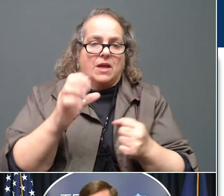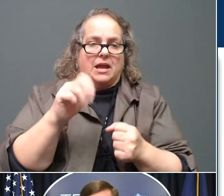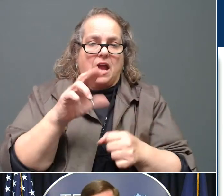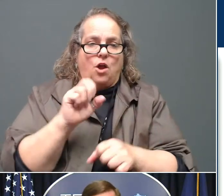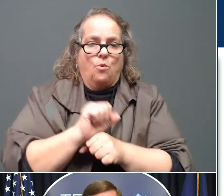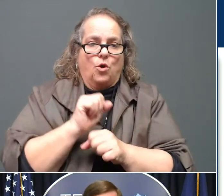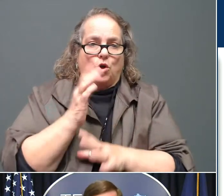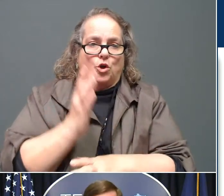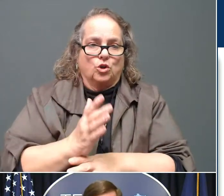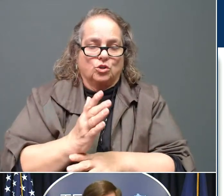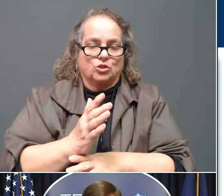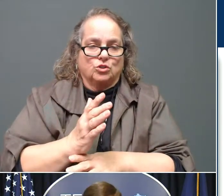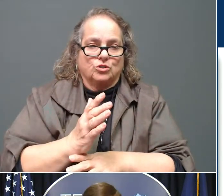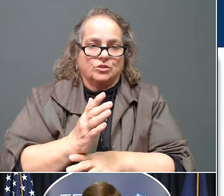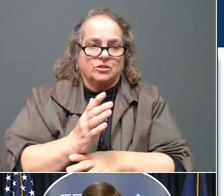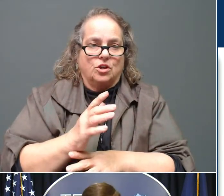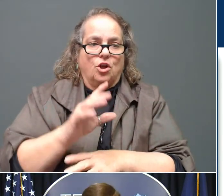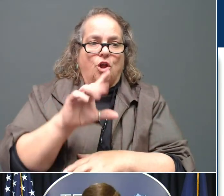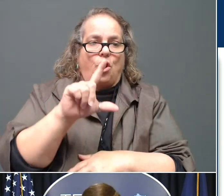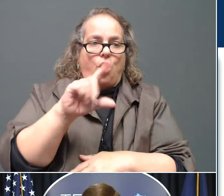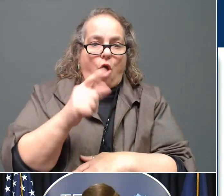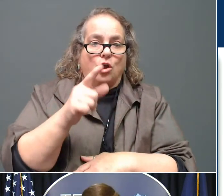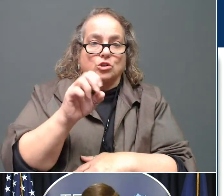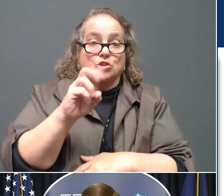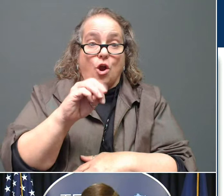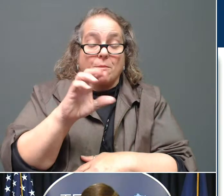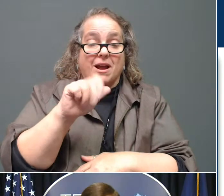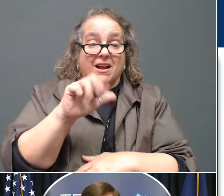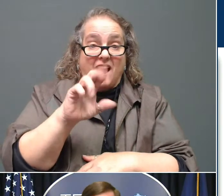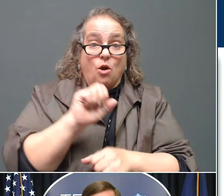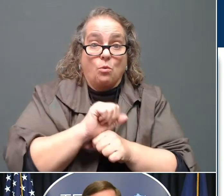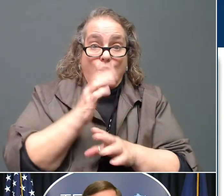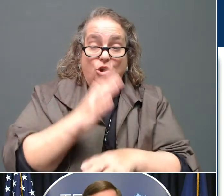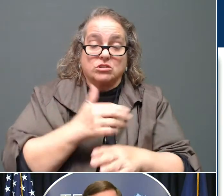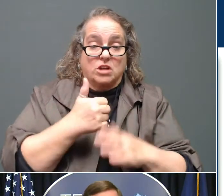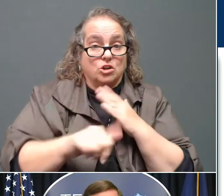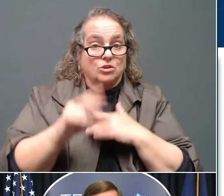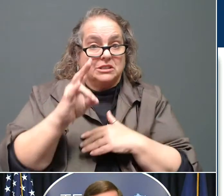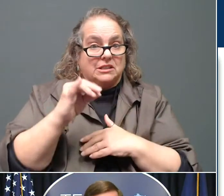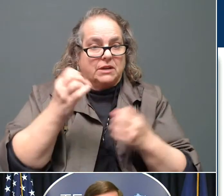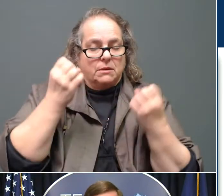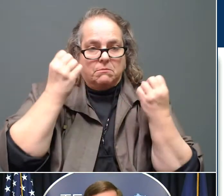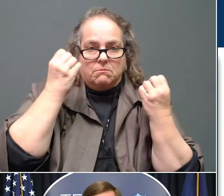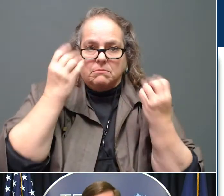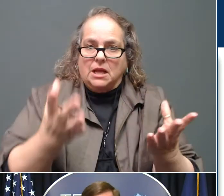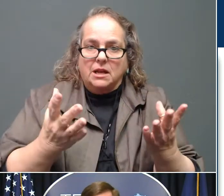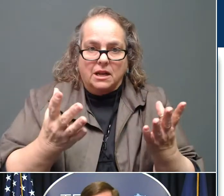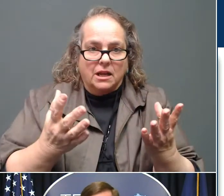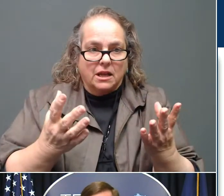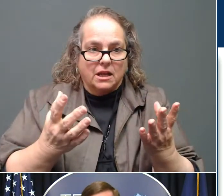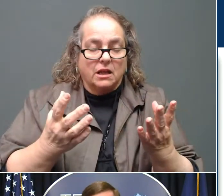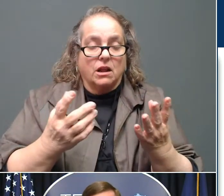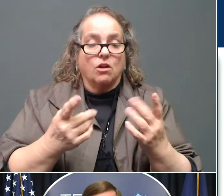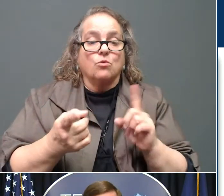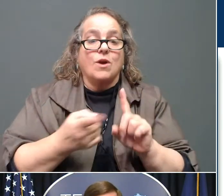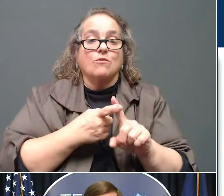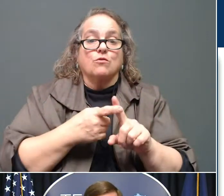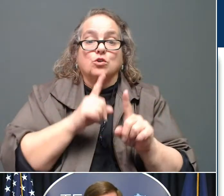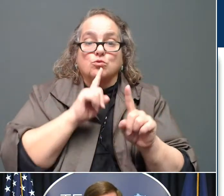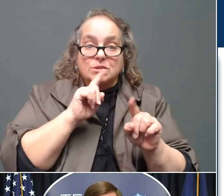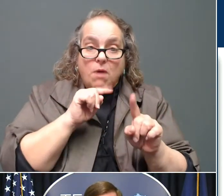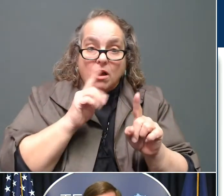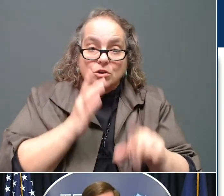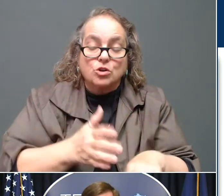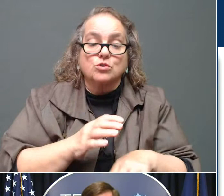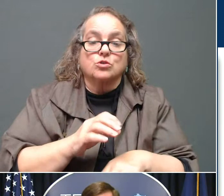70 than I had ever imagined. You also have the workers. We have the first responders. We have